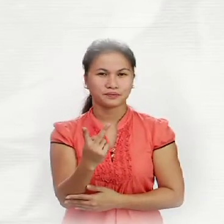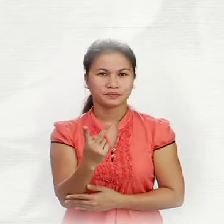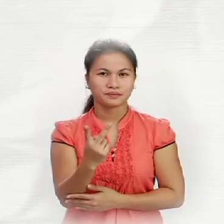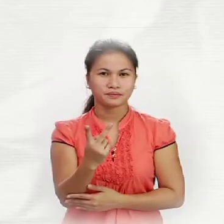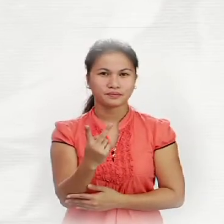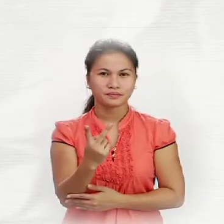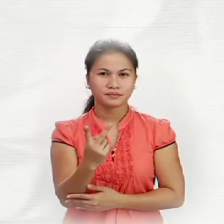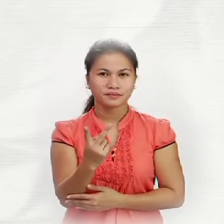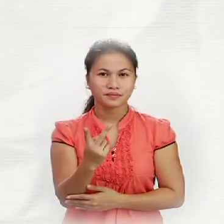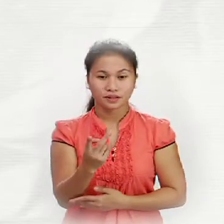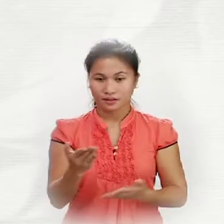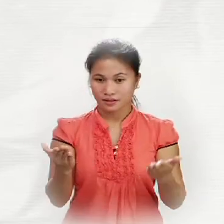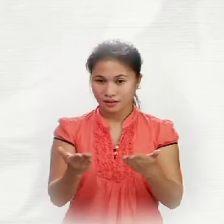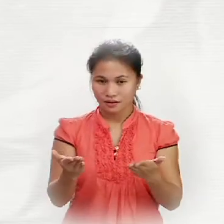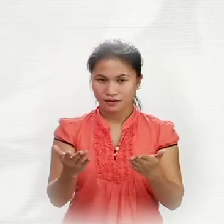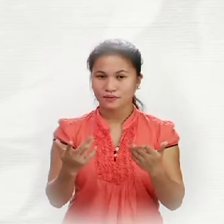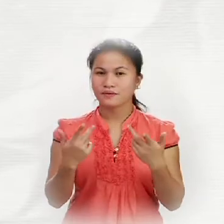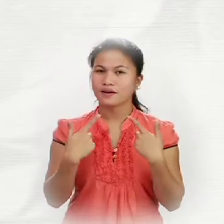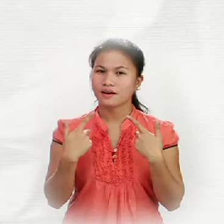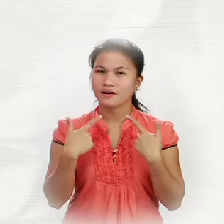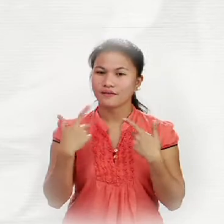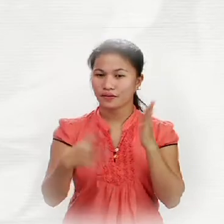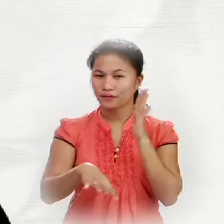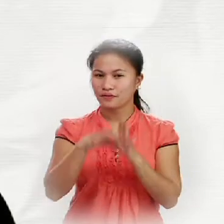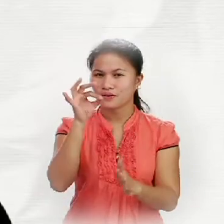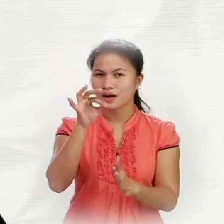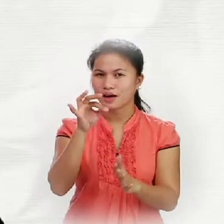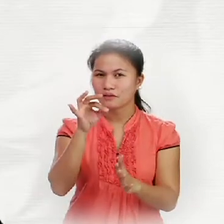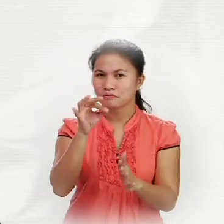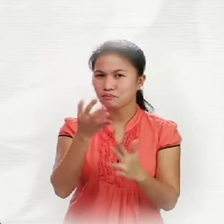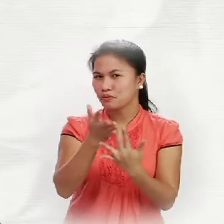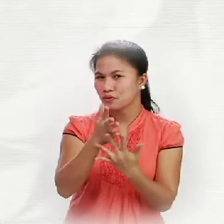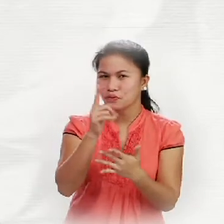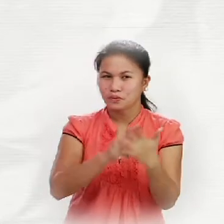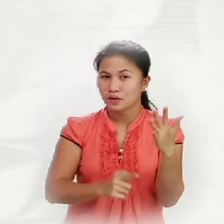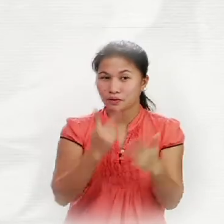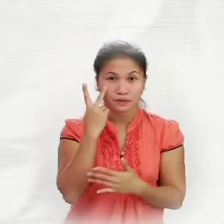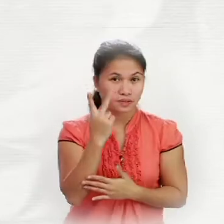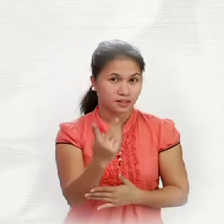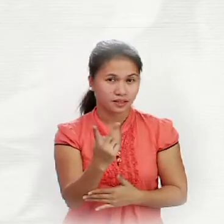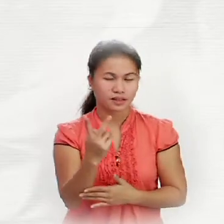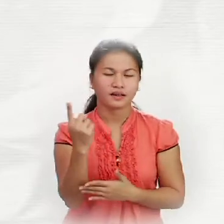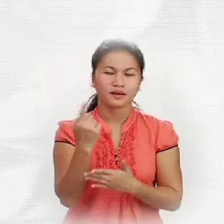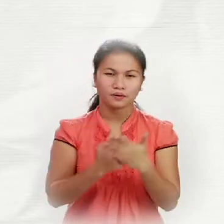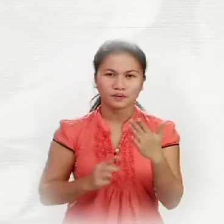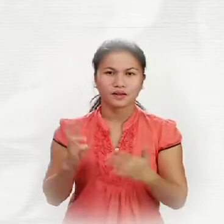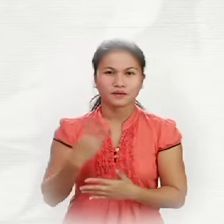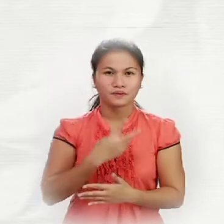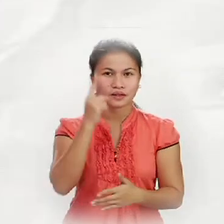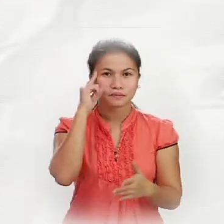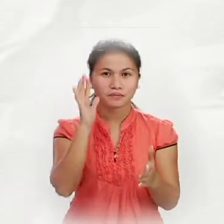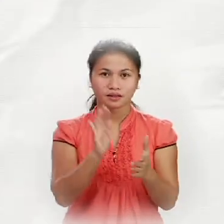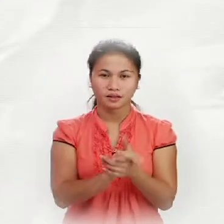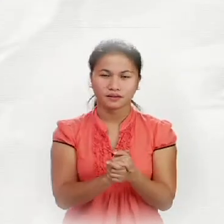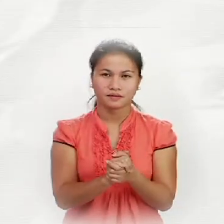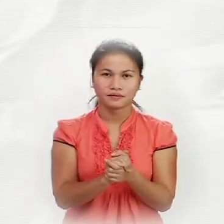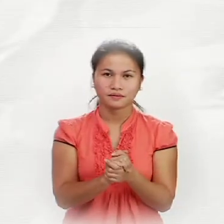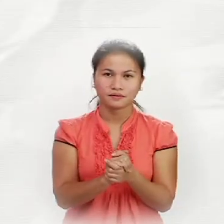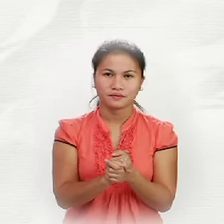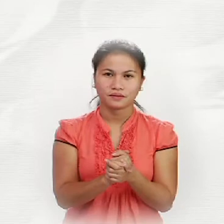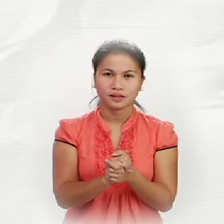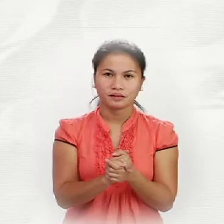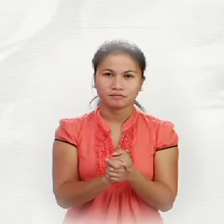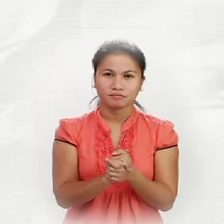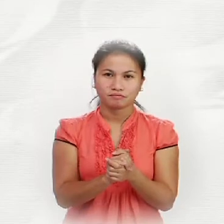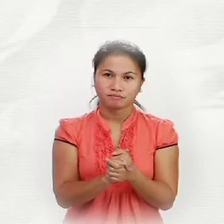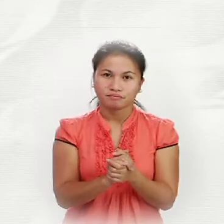So, here we find the contrast between what we see and what we believe.